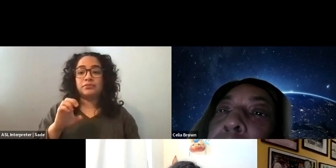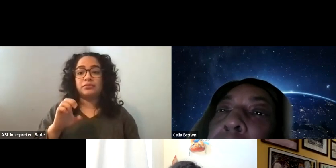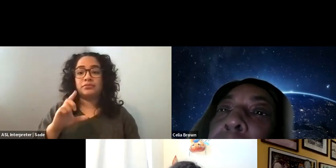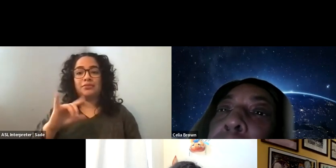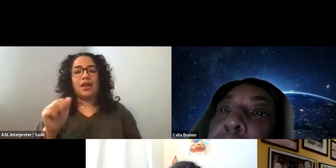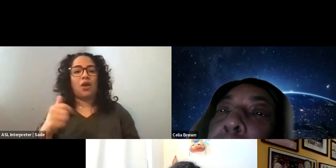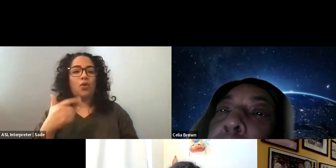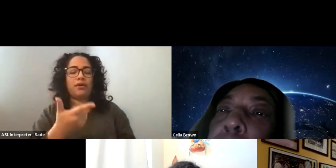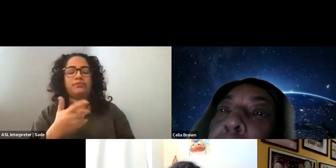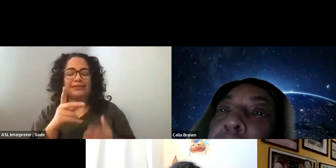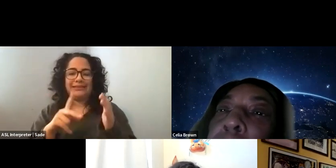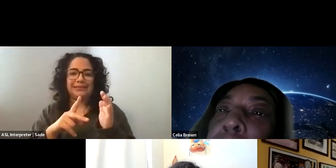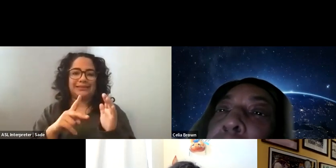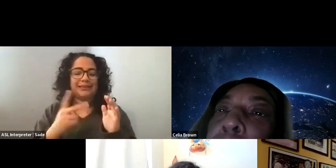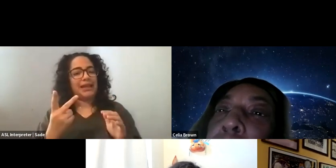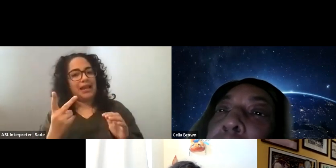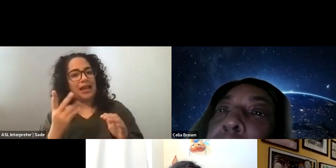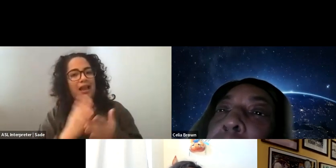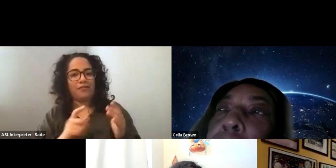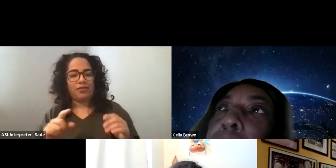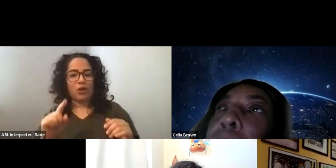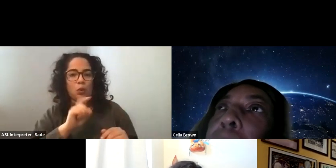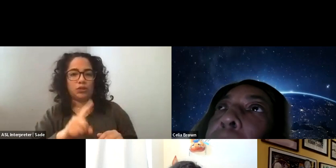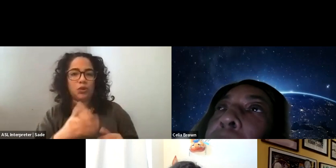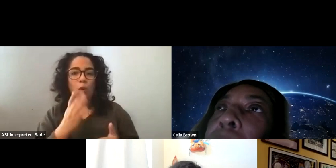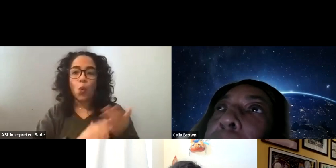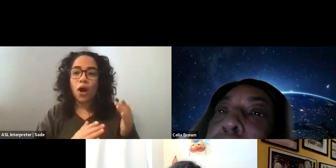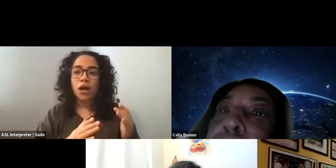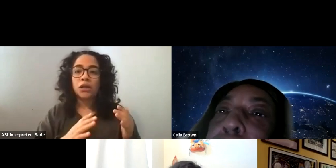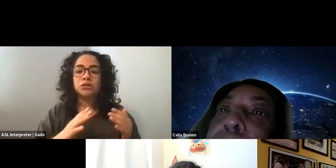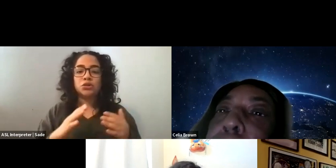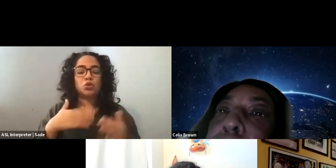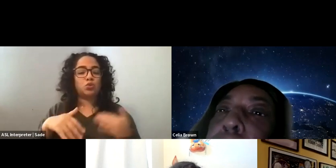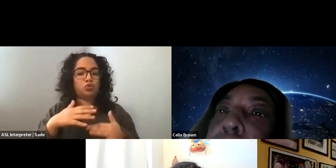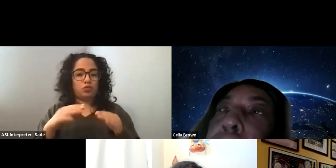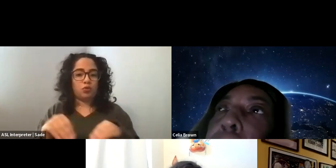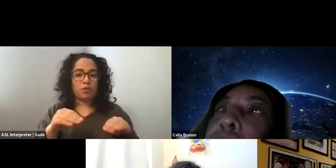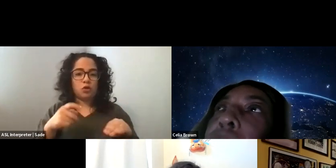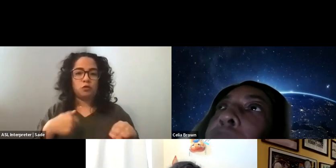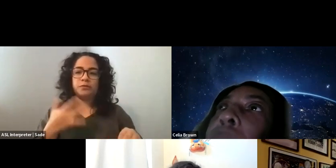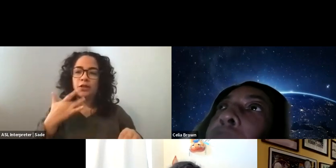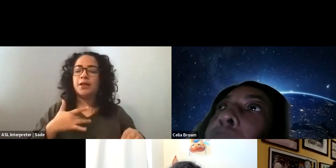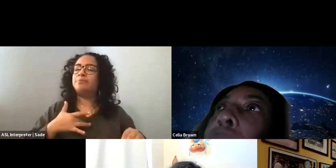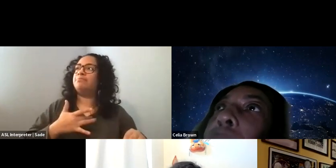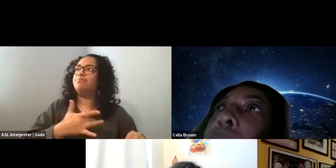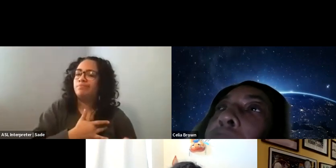which is, what social movements do you call home or belong to? What are some of the lineages,